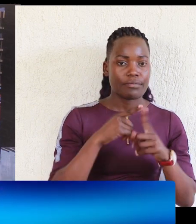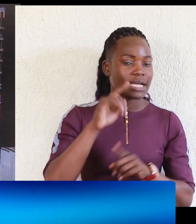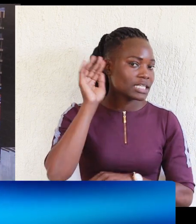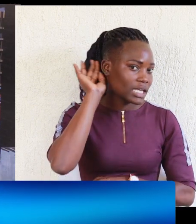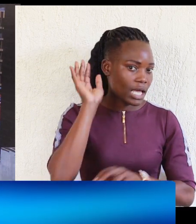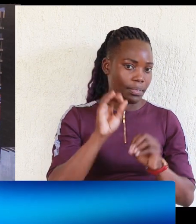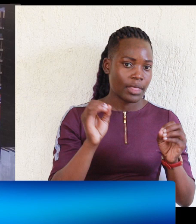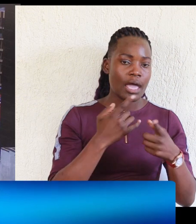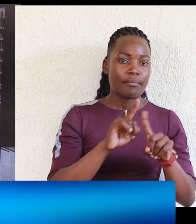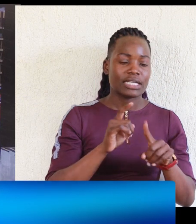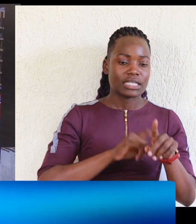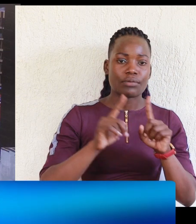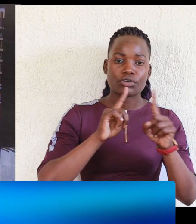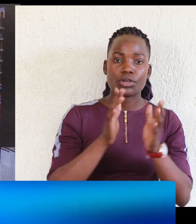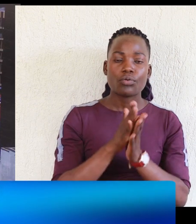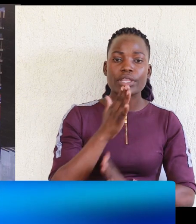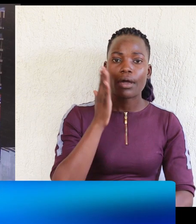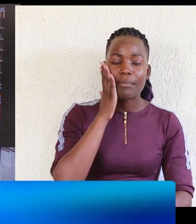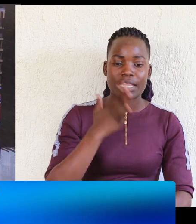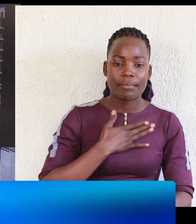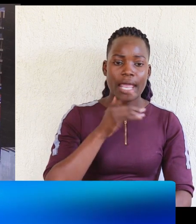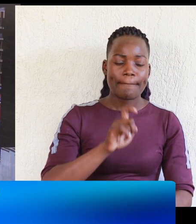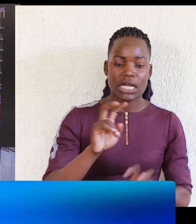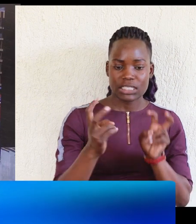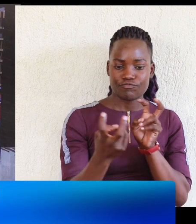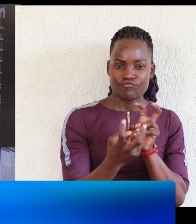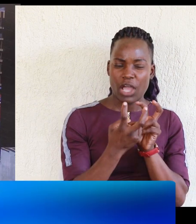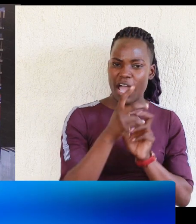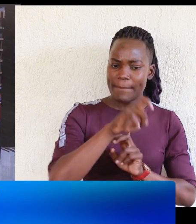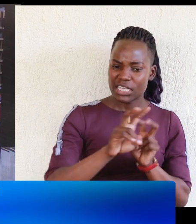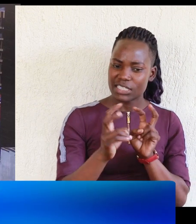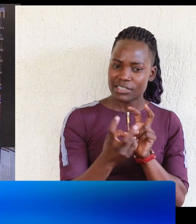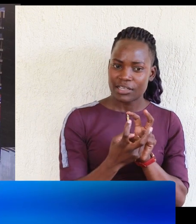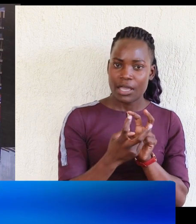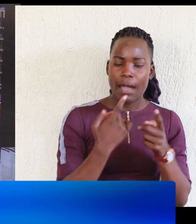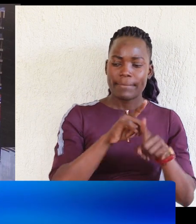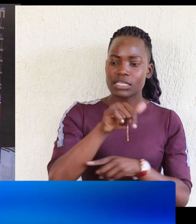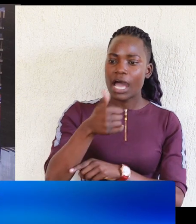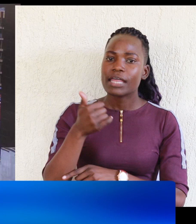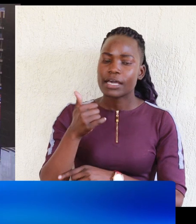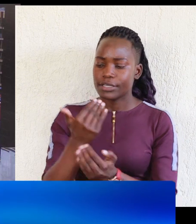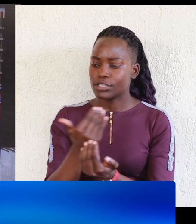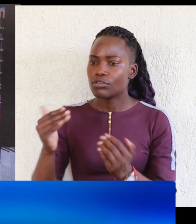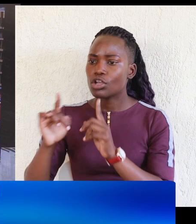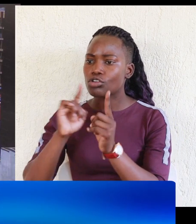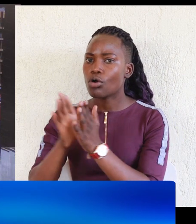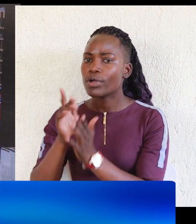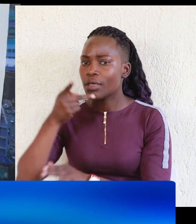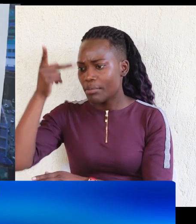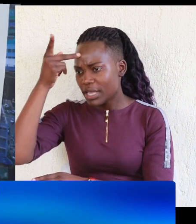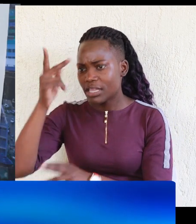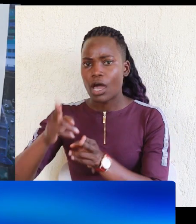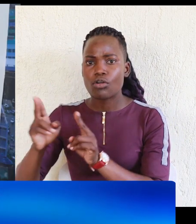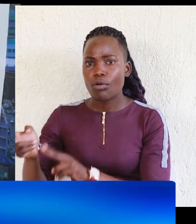I would wonder is, when talking to my mom, I have to look at her, unlike other kids who can just talk to their parents. And I